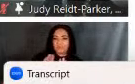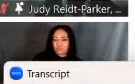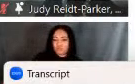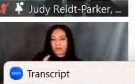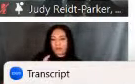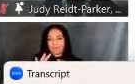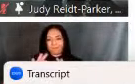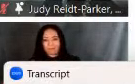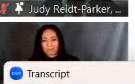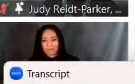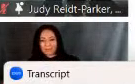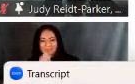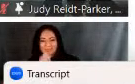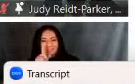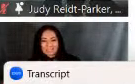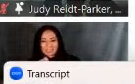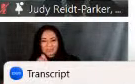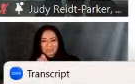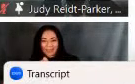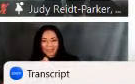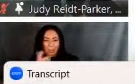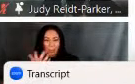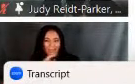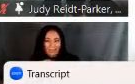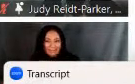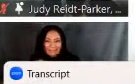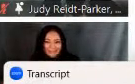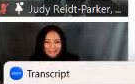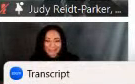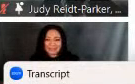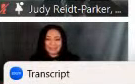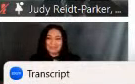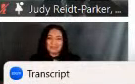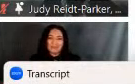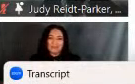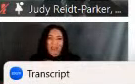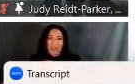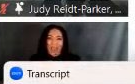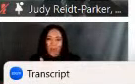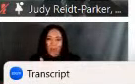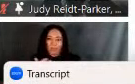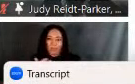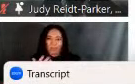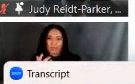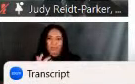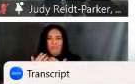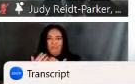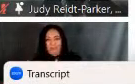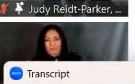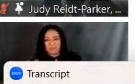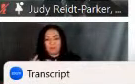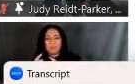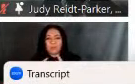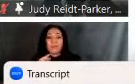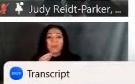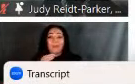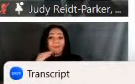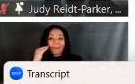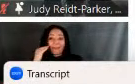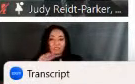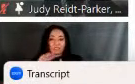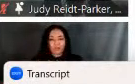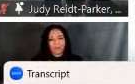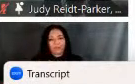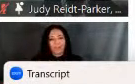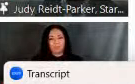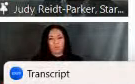how exactly what that means and how they will be held accountable. And then Head Start again gets more specific, as